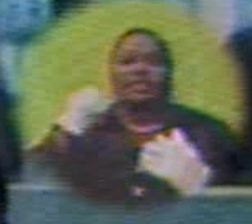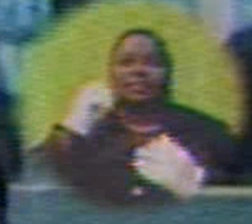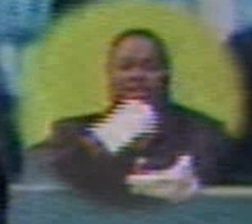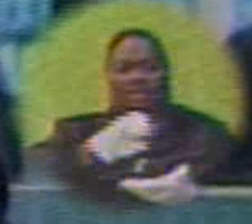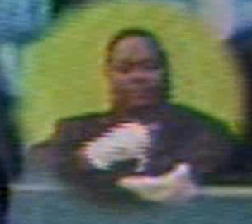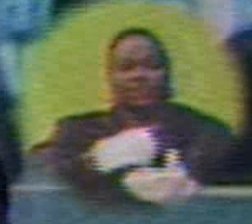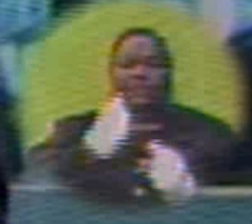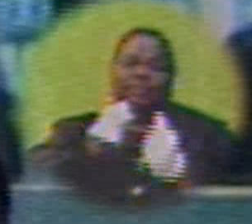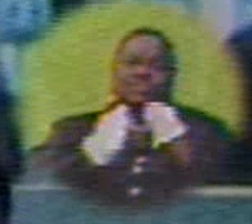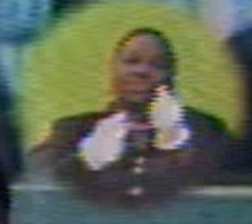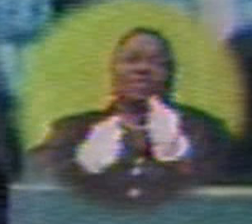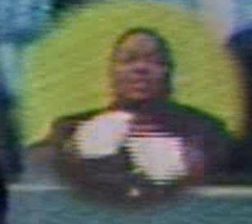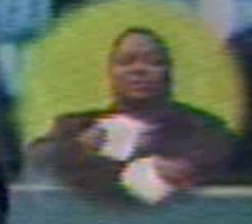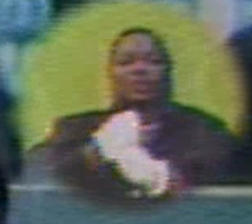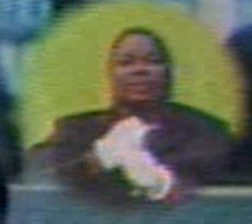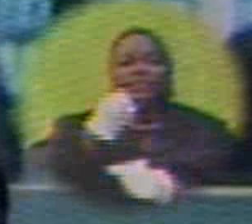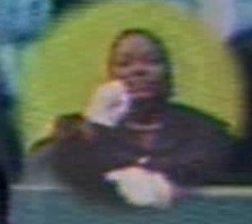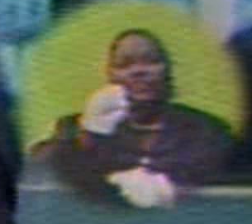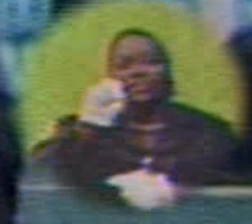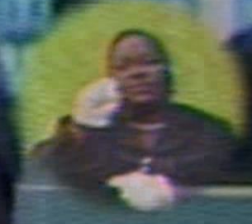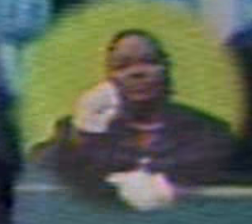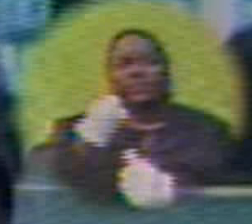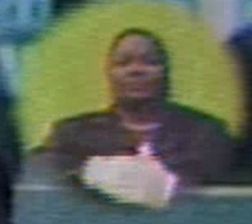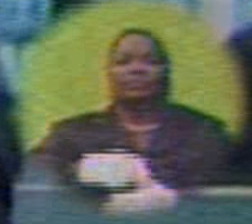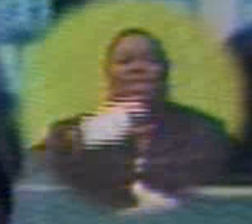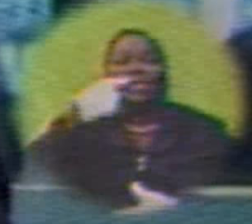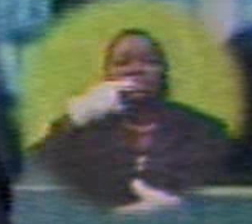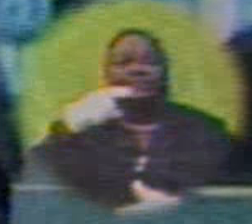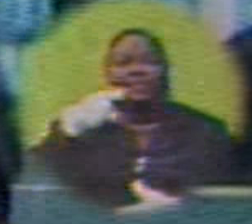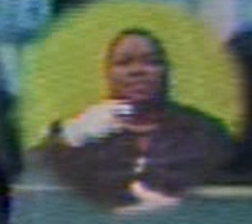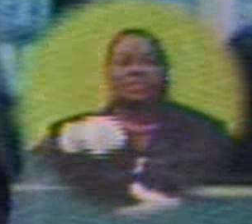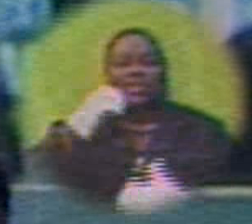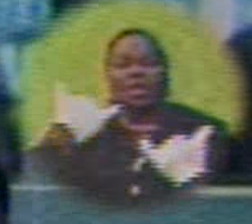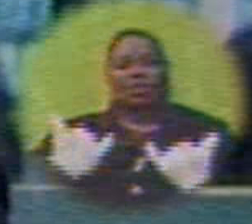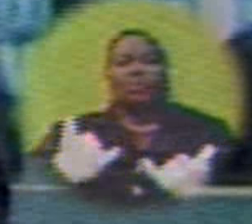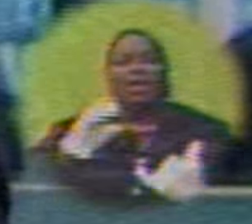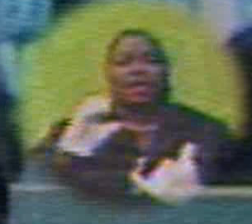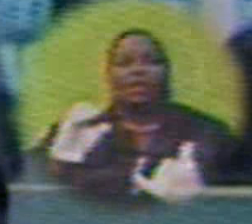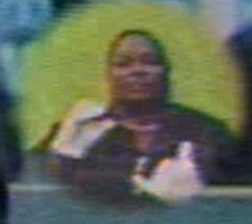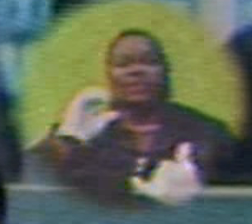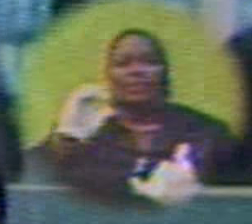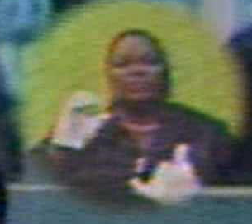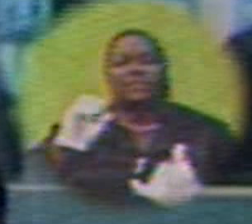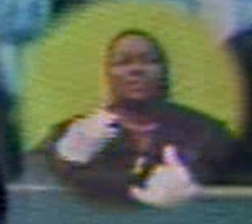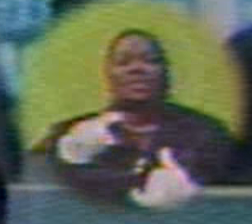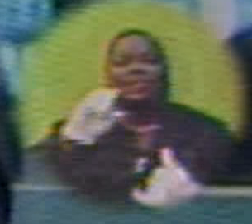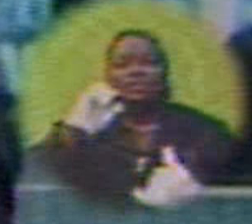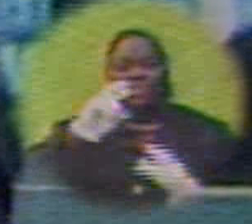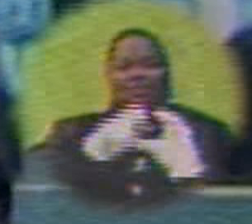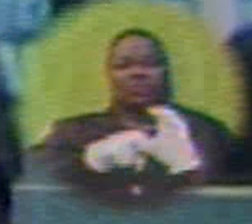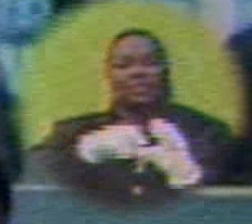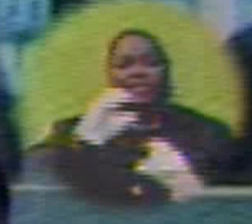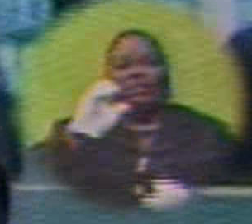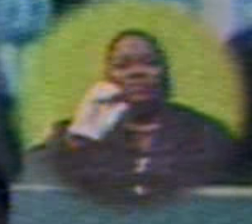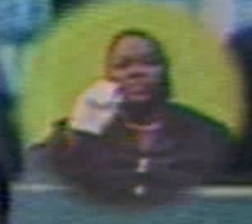will also be made by Social Security. Speaking to current Carnival Development Committee Chairman Coyote Omard about